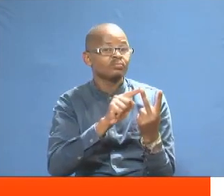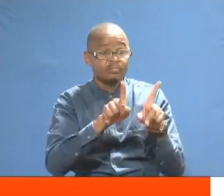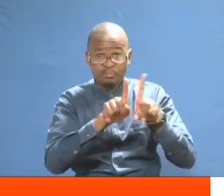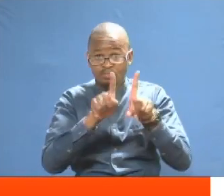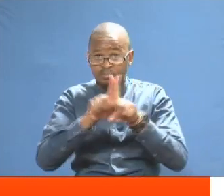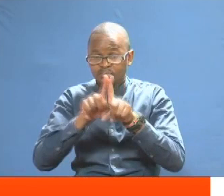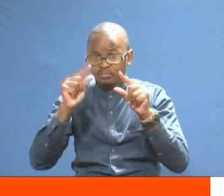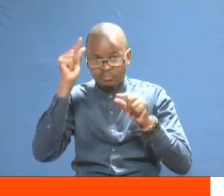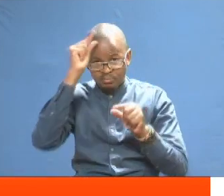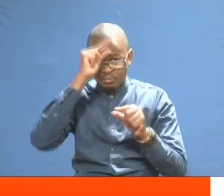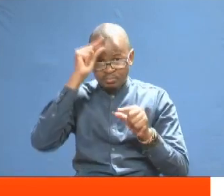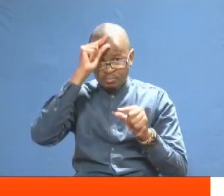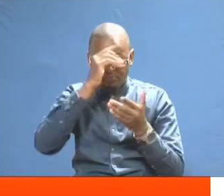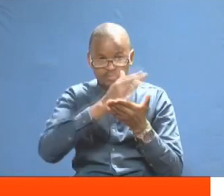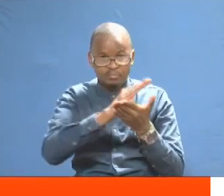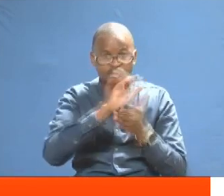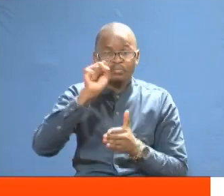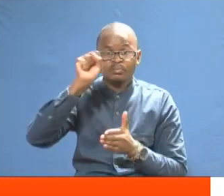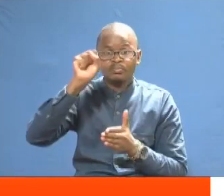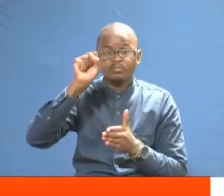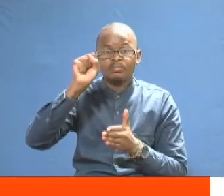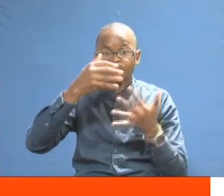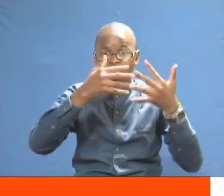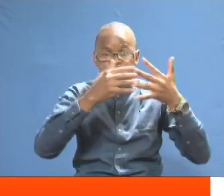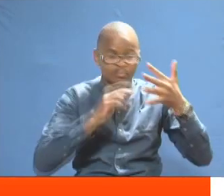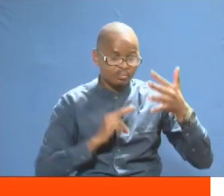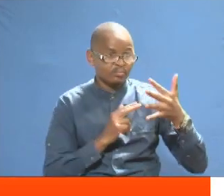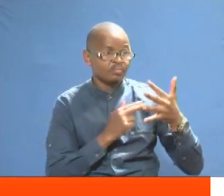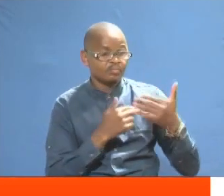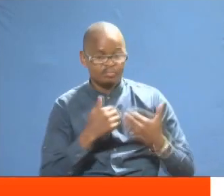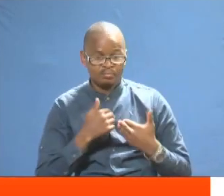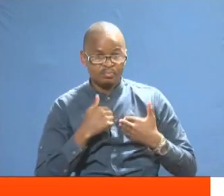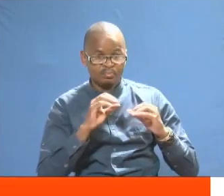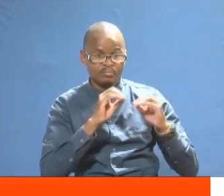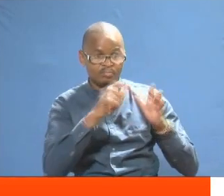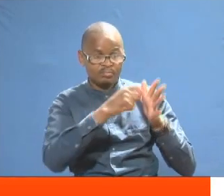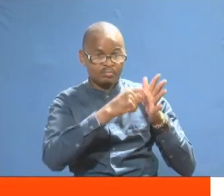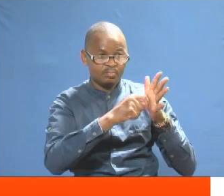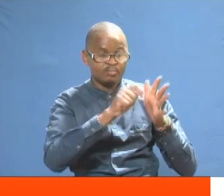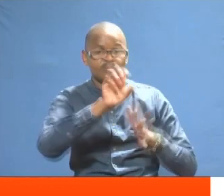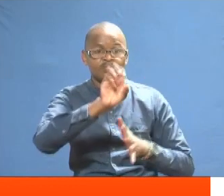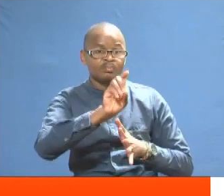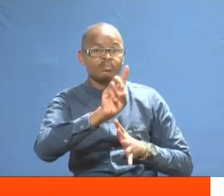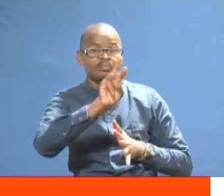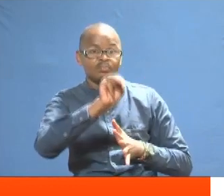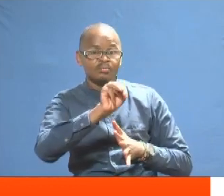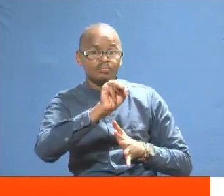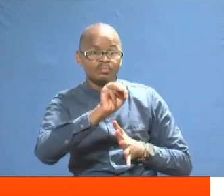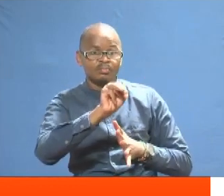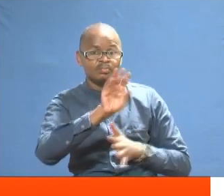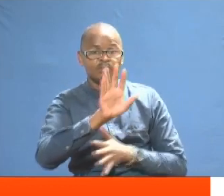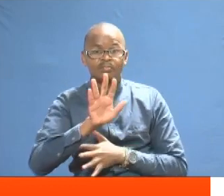same government, apart from politically persecuting us, they have not charged the ODM leader with